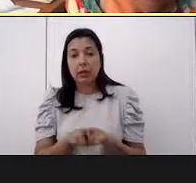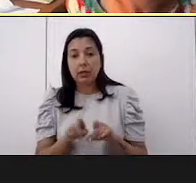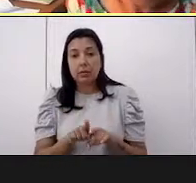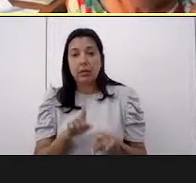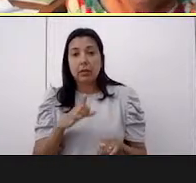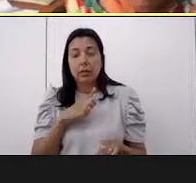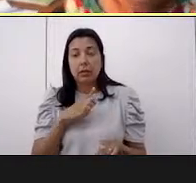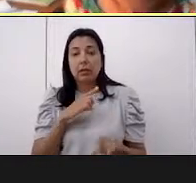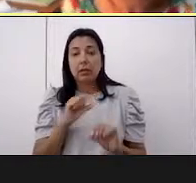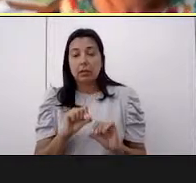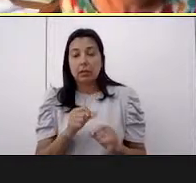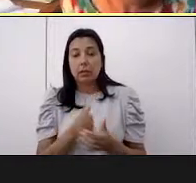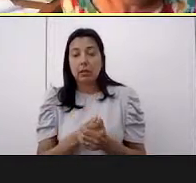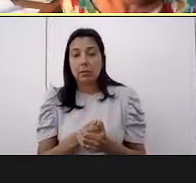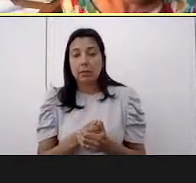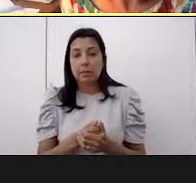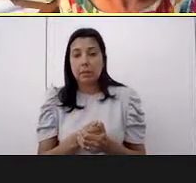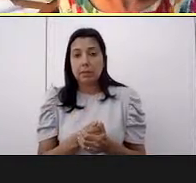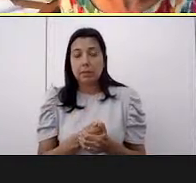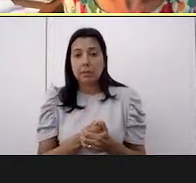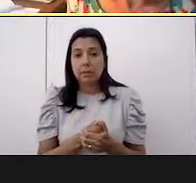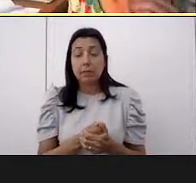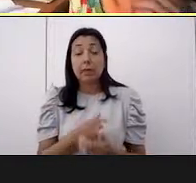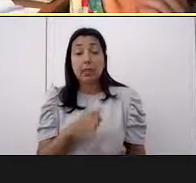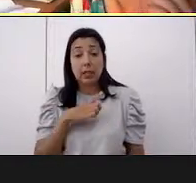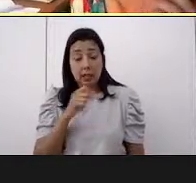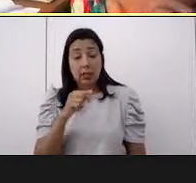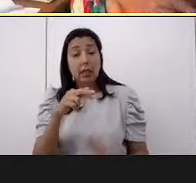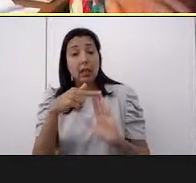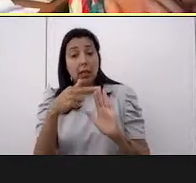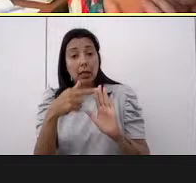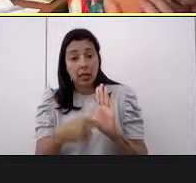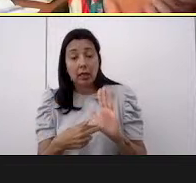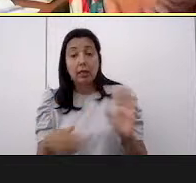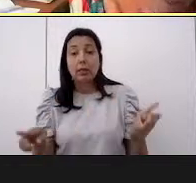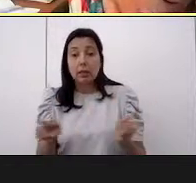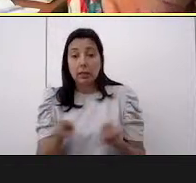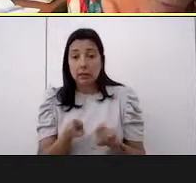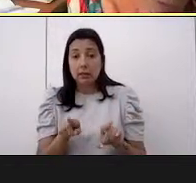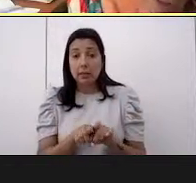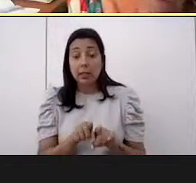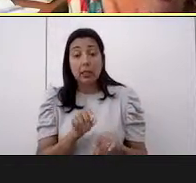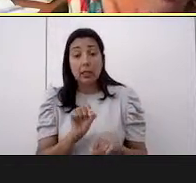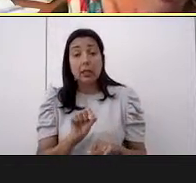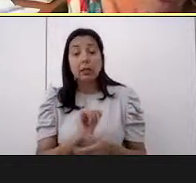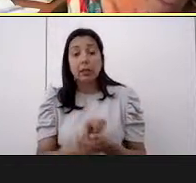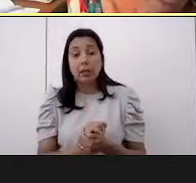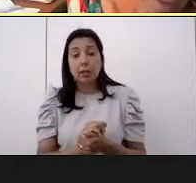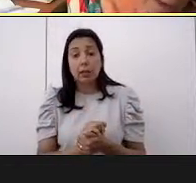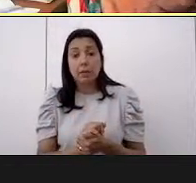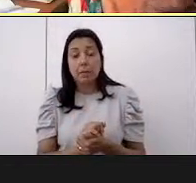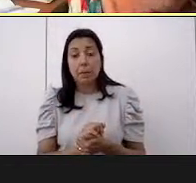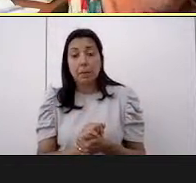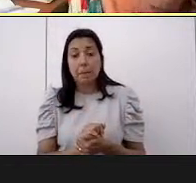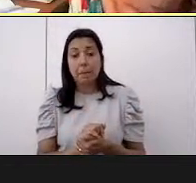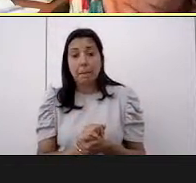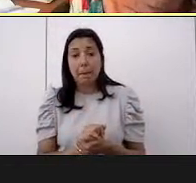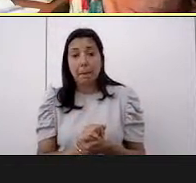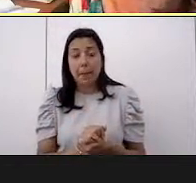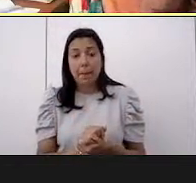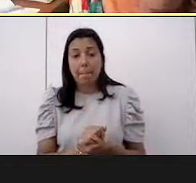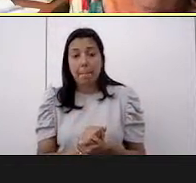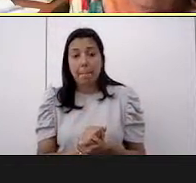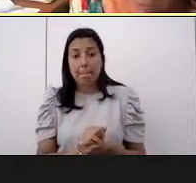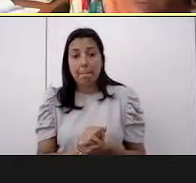organization rules, which are also inspired directly in the agri-food sector. It's inspired directly from the